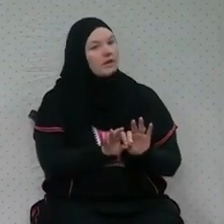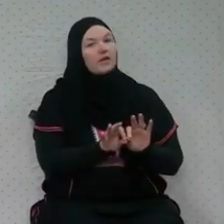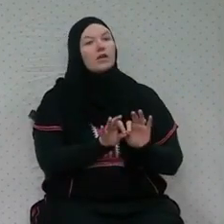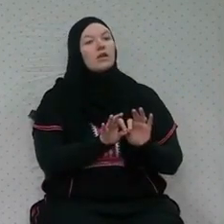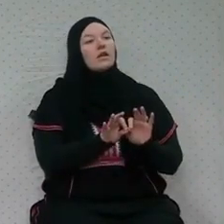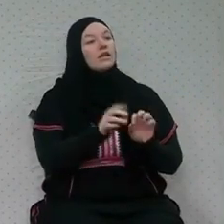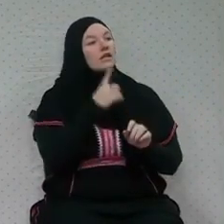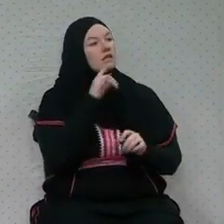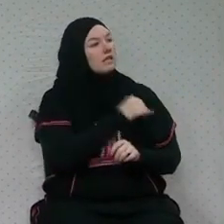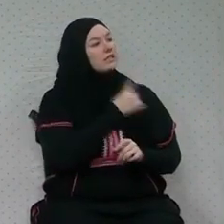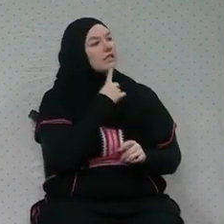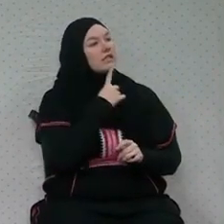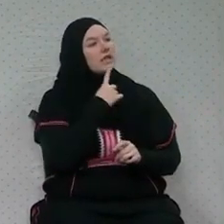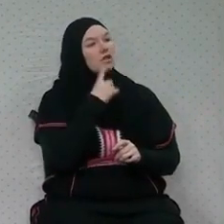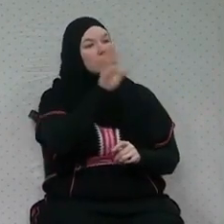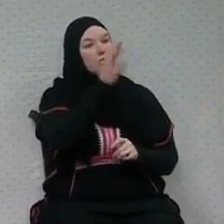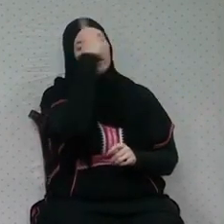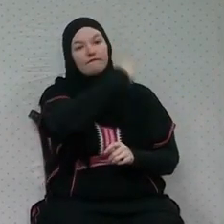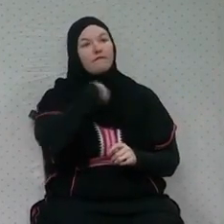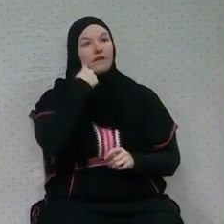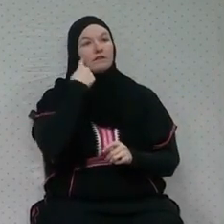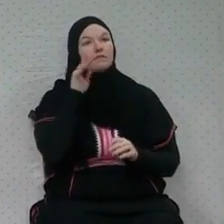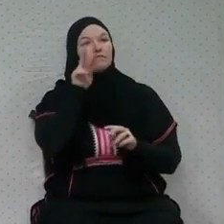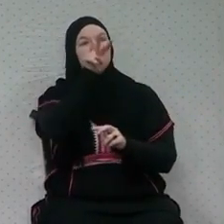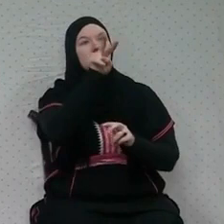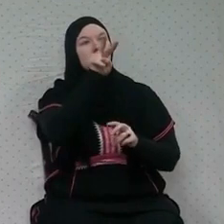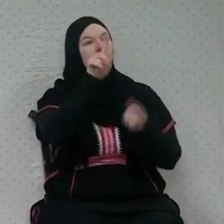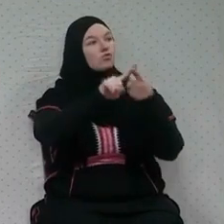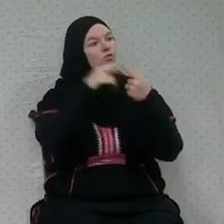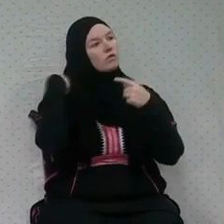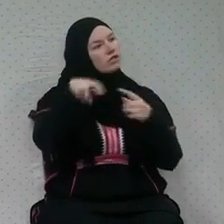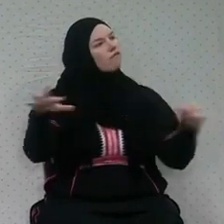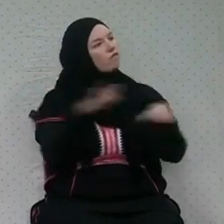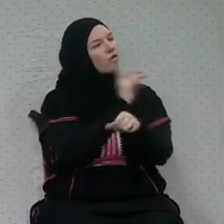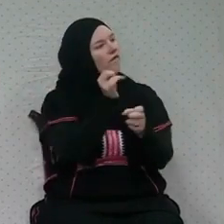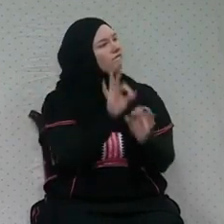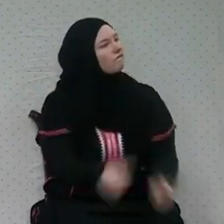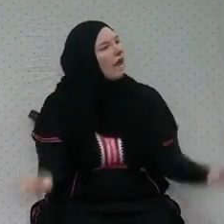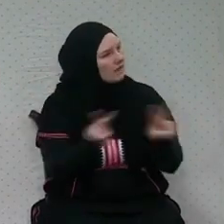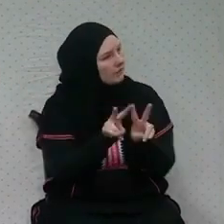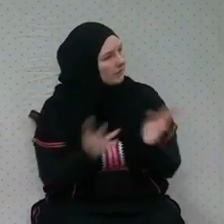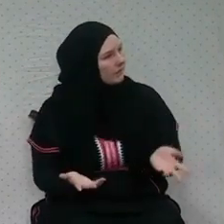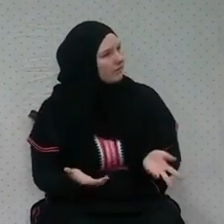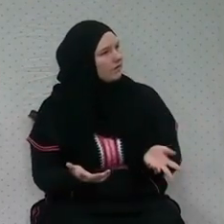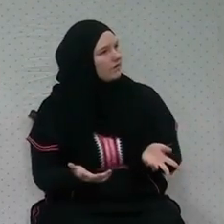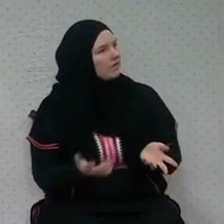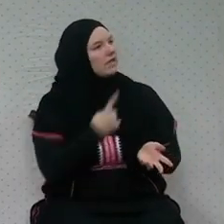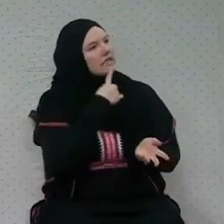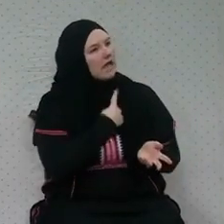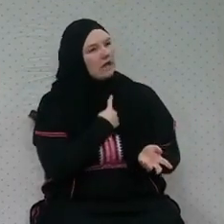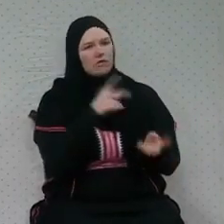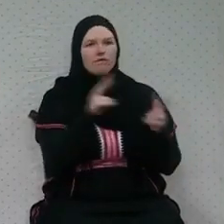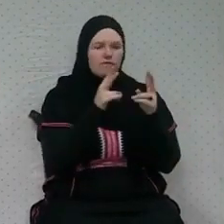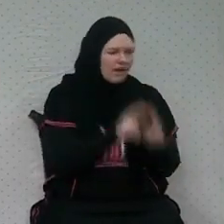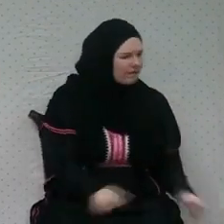to that religion that is full of values. It tells you What value and how much value do